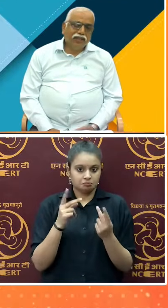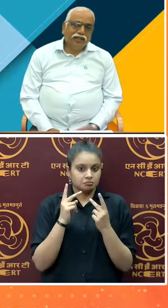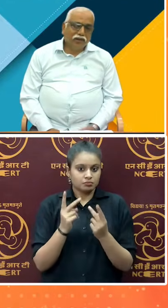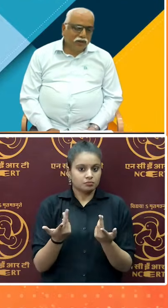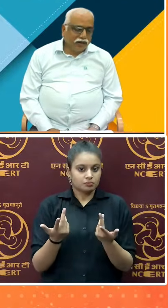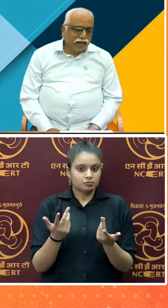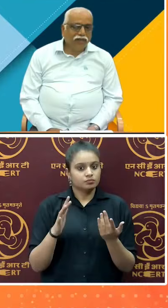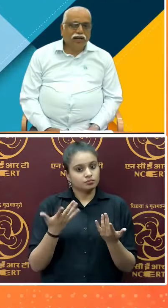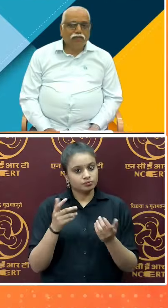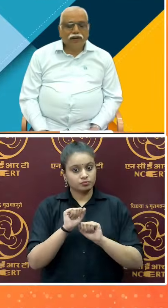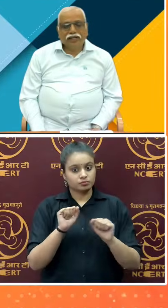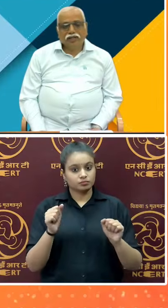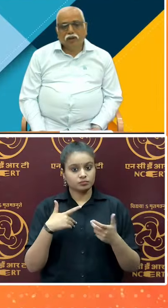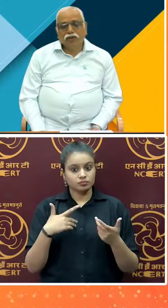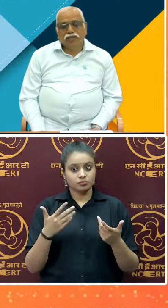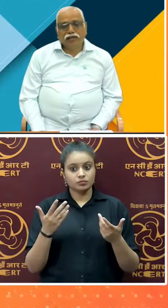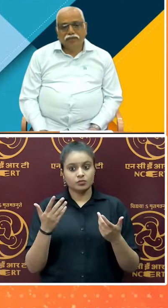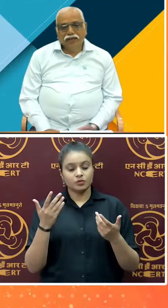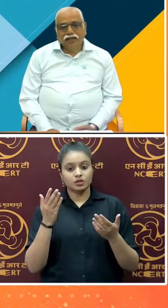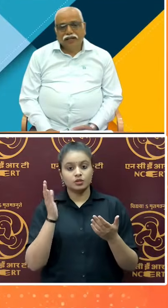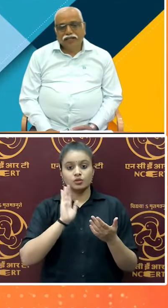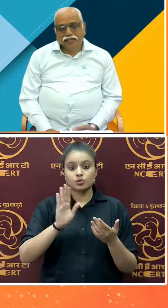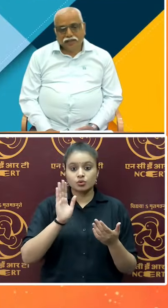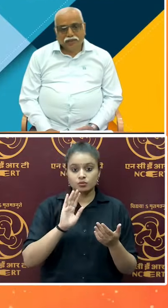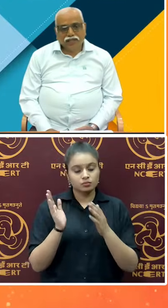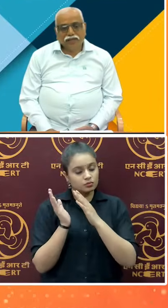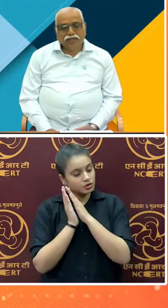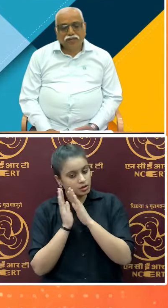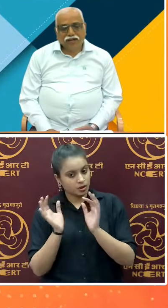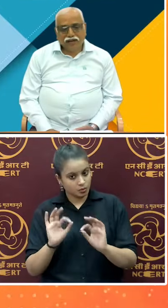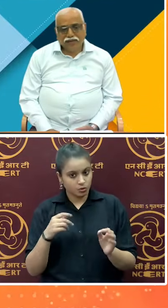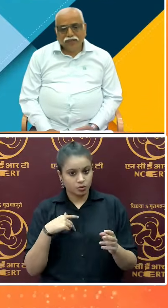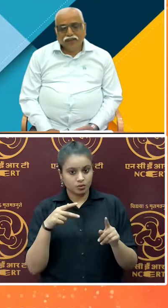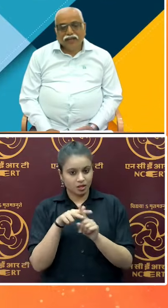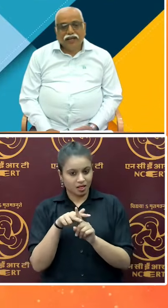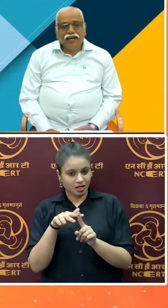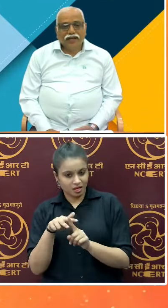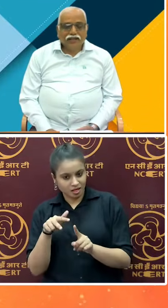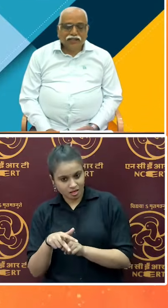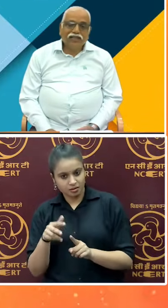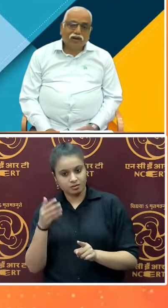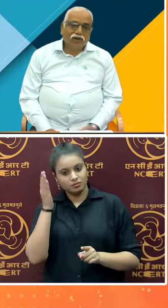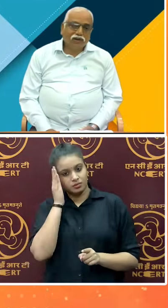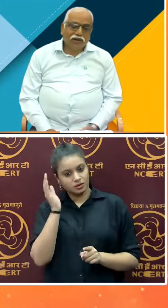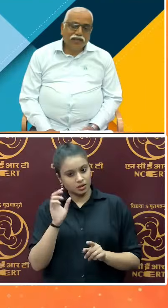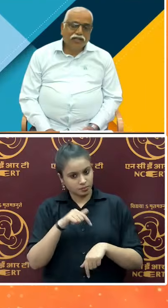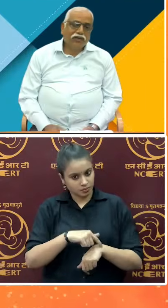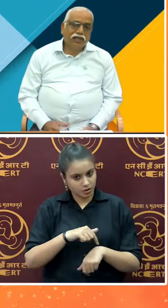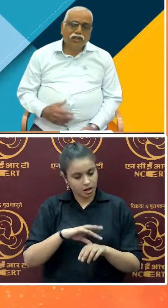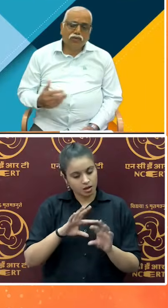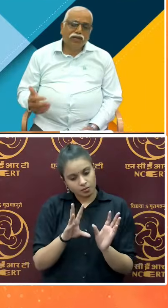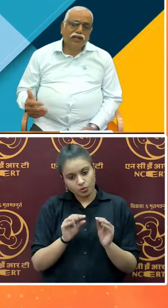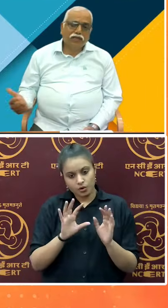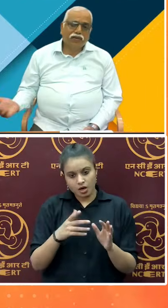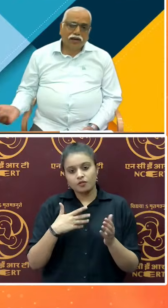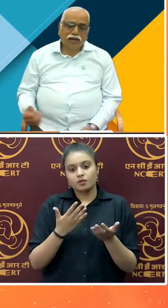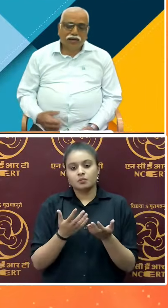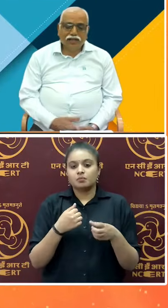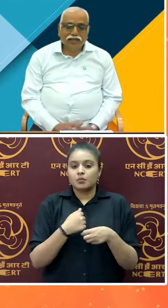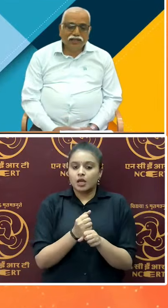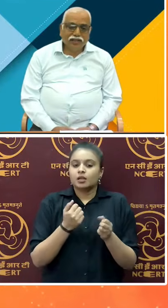even they don't have the complete sound sleep, disturbed sleeps they'll be having. And this also leads to